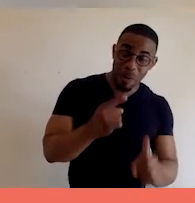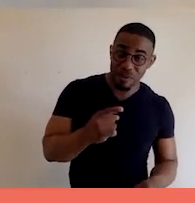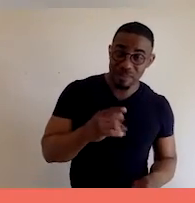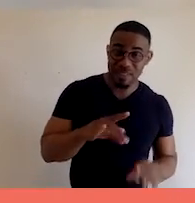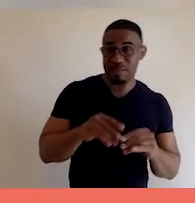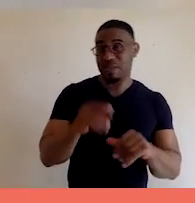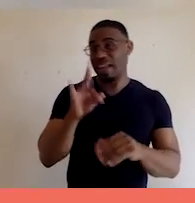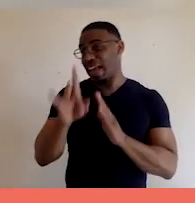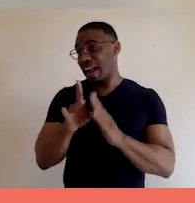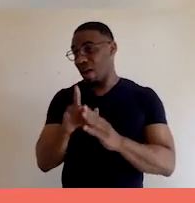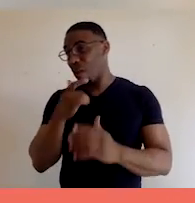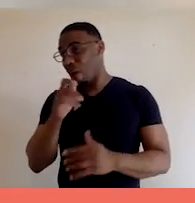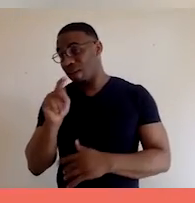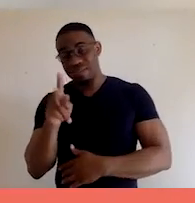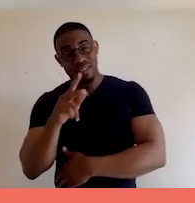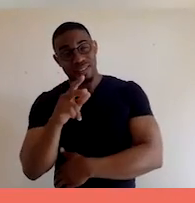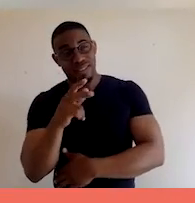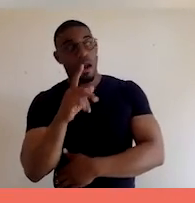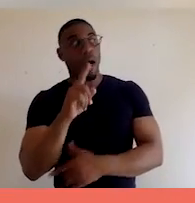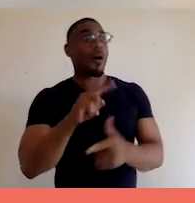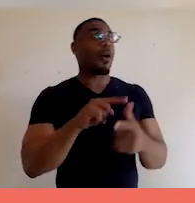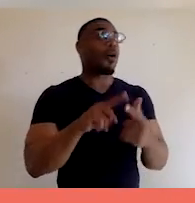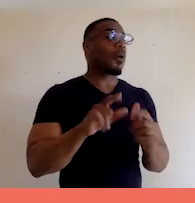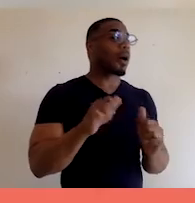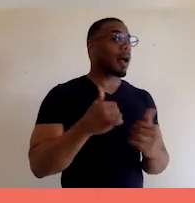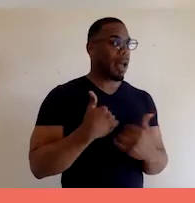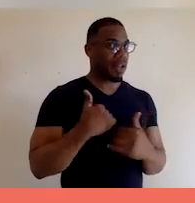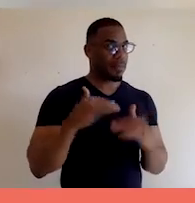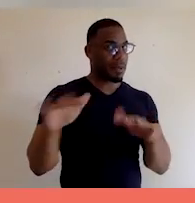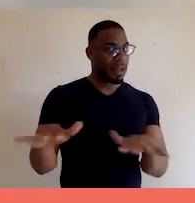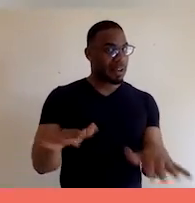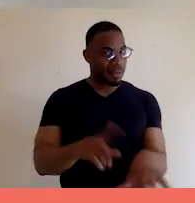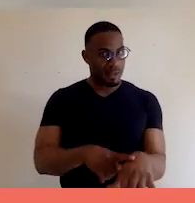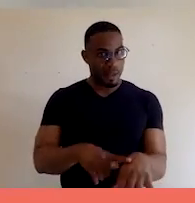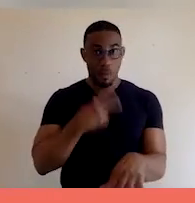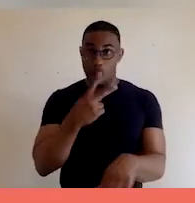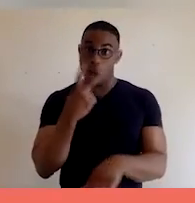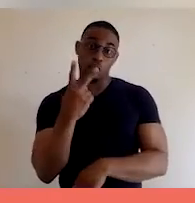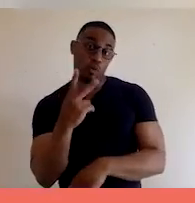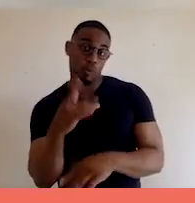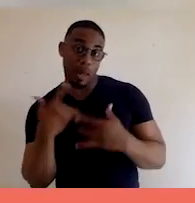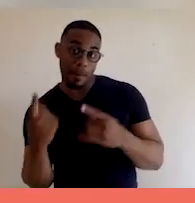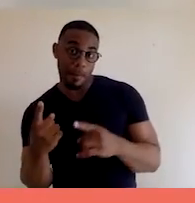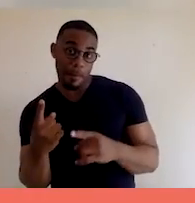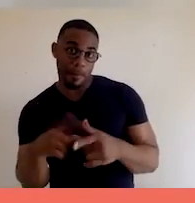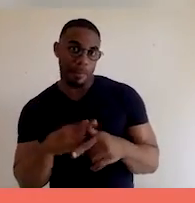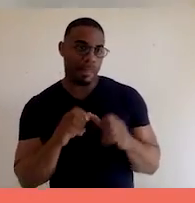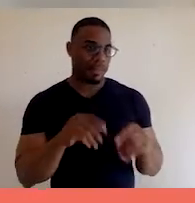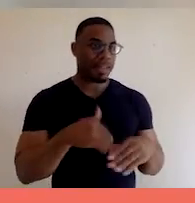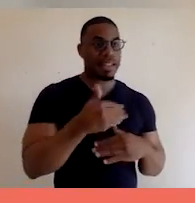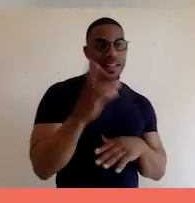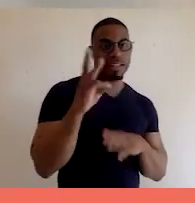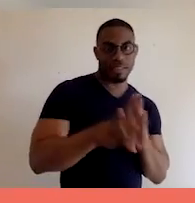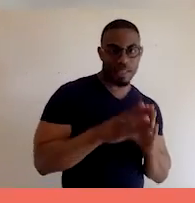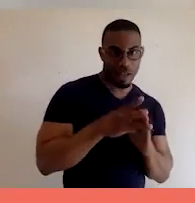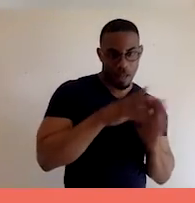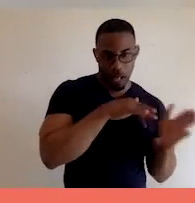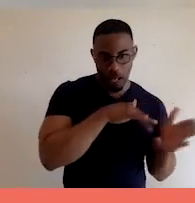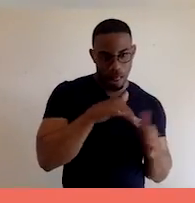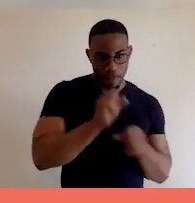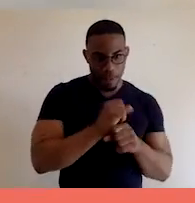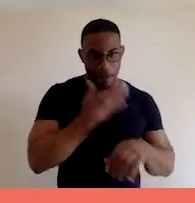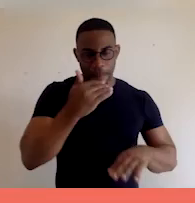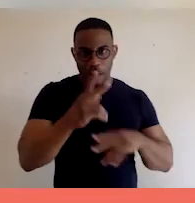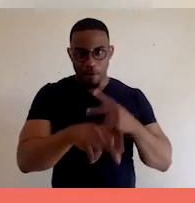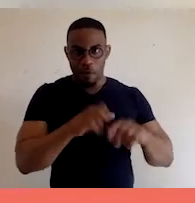to spend 8 hours just watching TV? Or can I have my downtime, watch 2 episodes, and now spend this next 6 hours making a